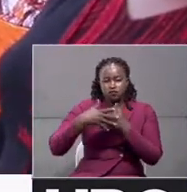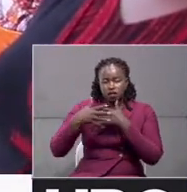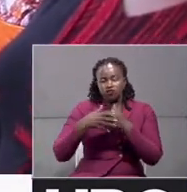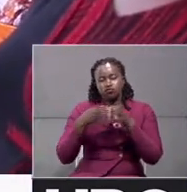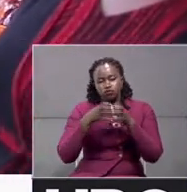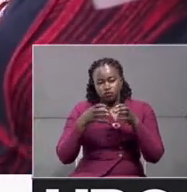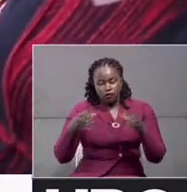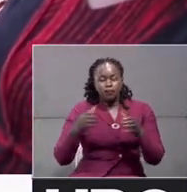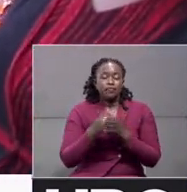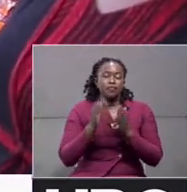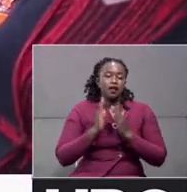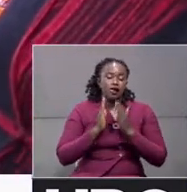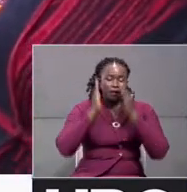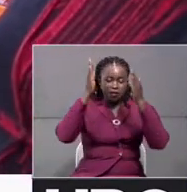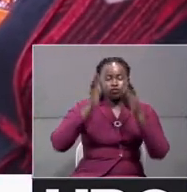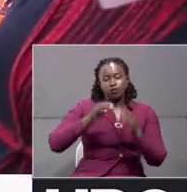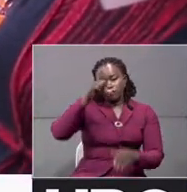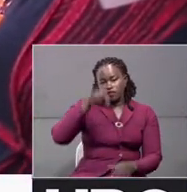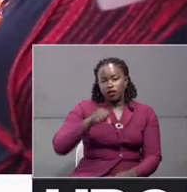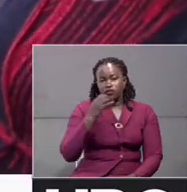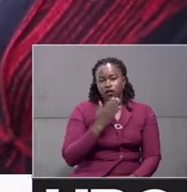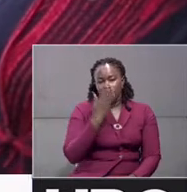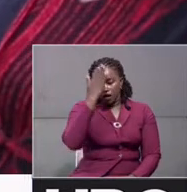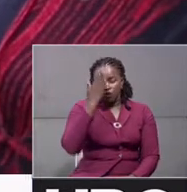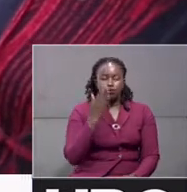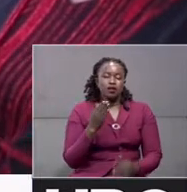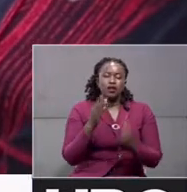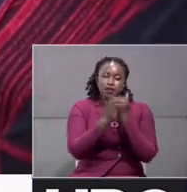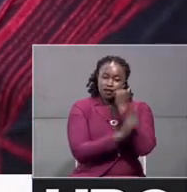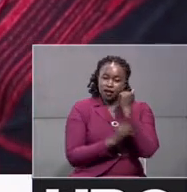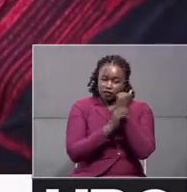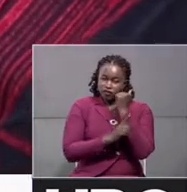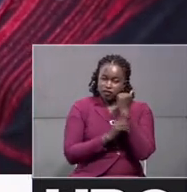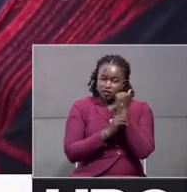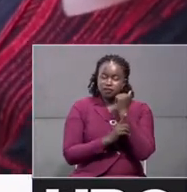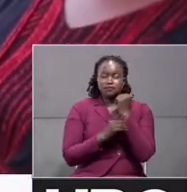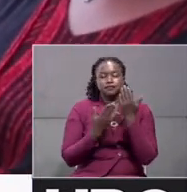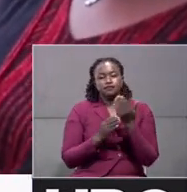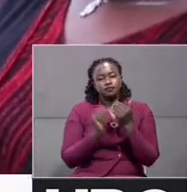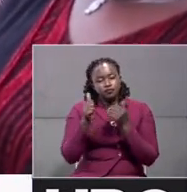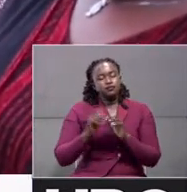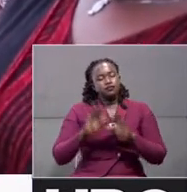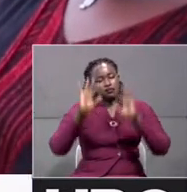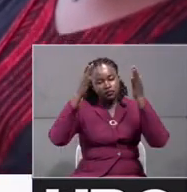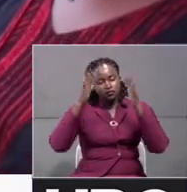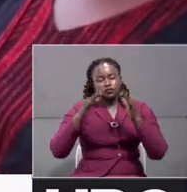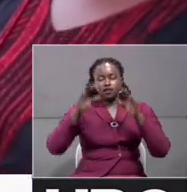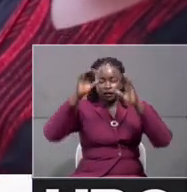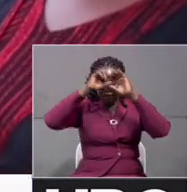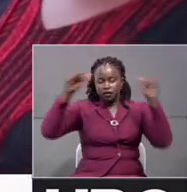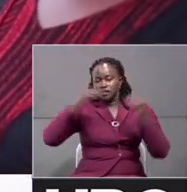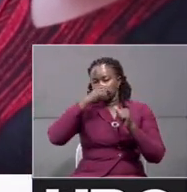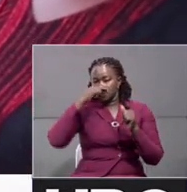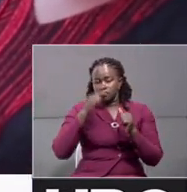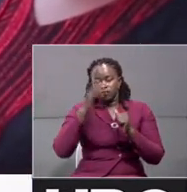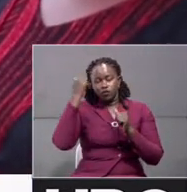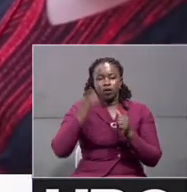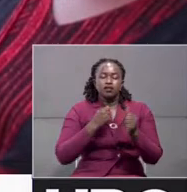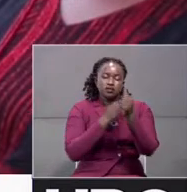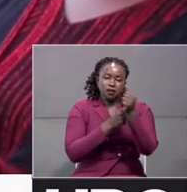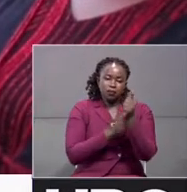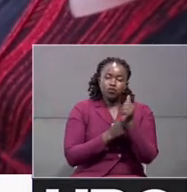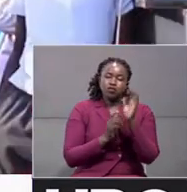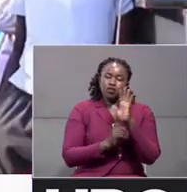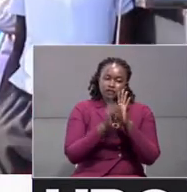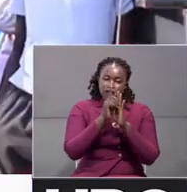The Bishop of South Ankole Diocese, Right Reverend Ahimbisiwe Nathan, lauded President Museveni for supporting the development